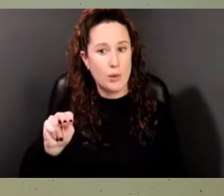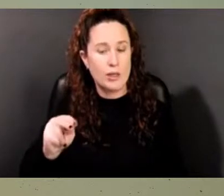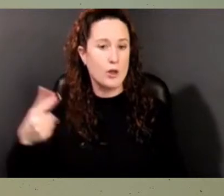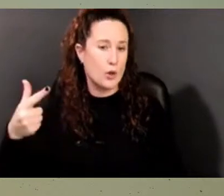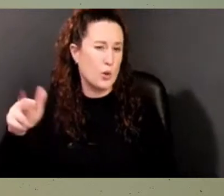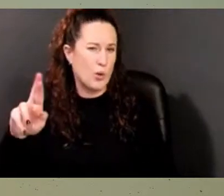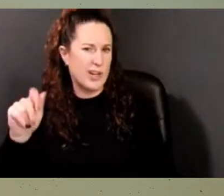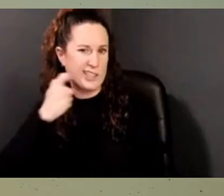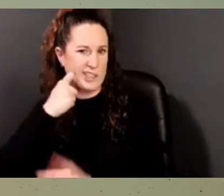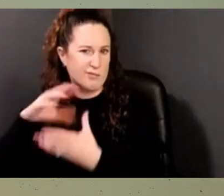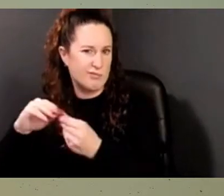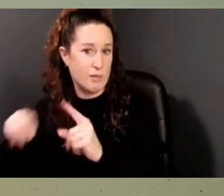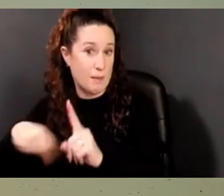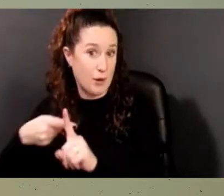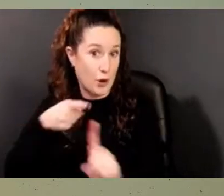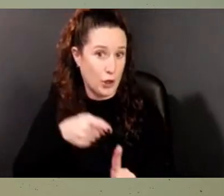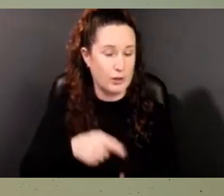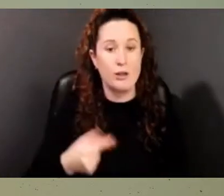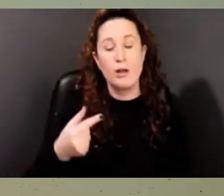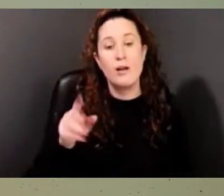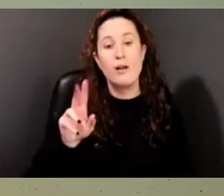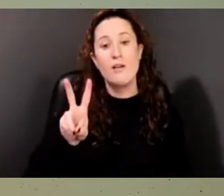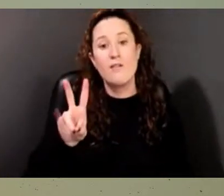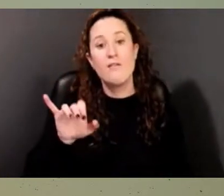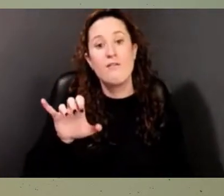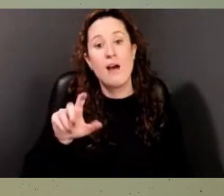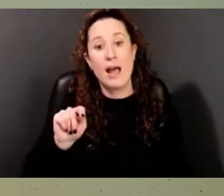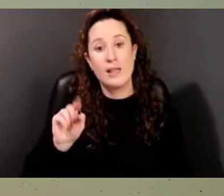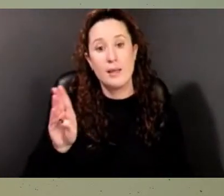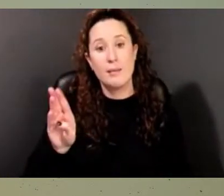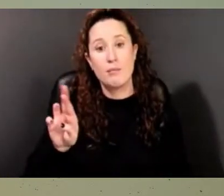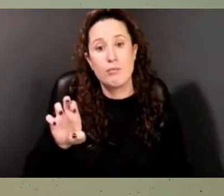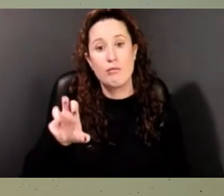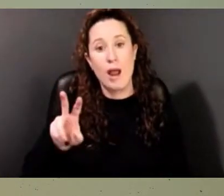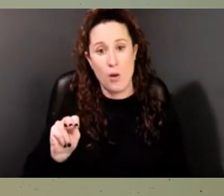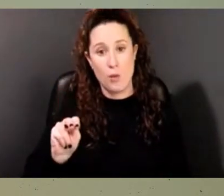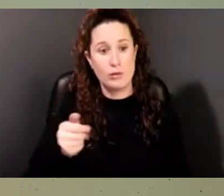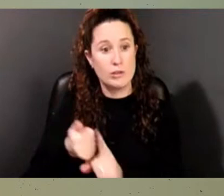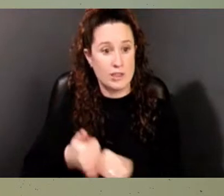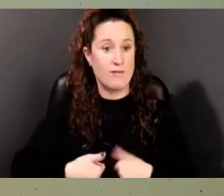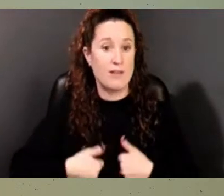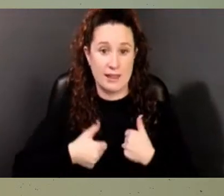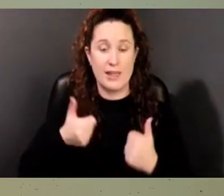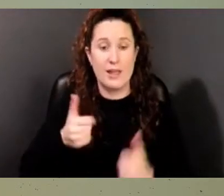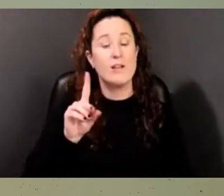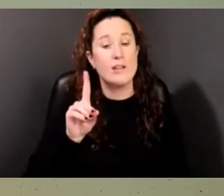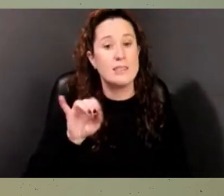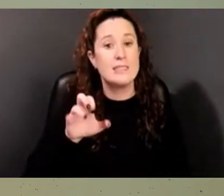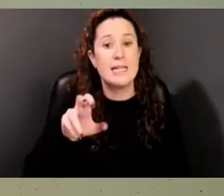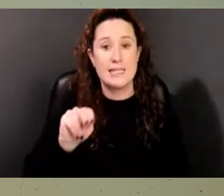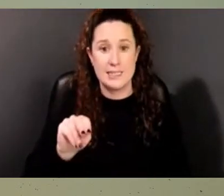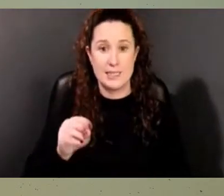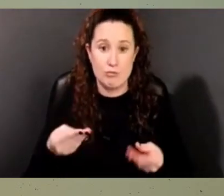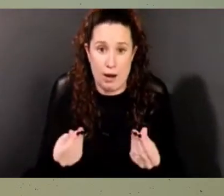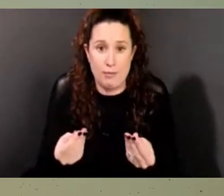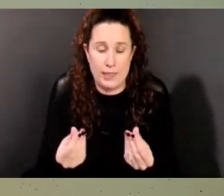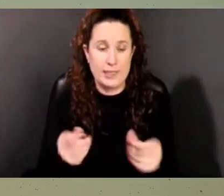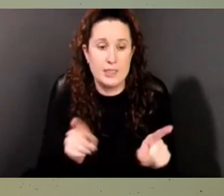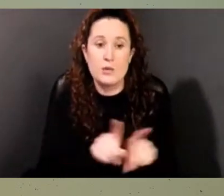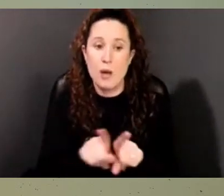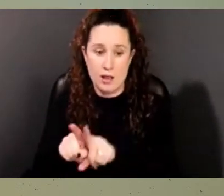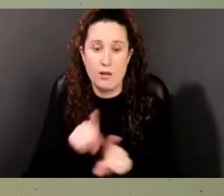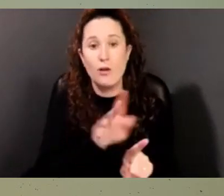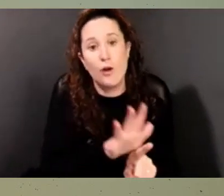ago. Violet Brown she lived on Dickinson family properties as well, and her